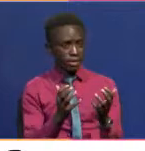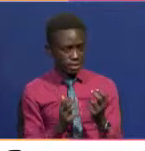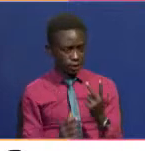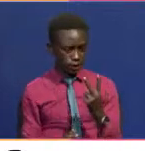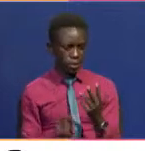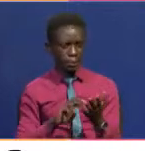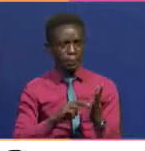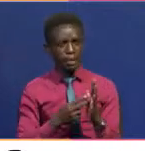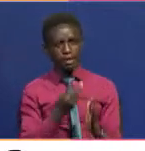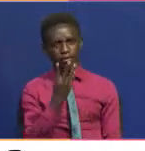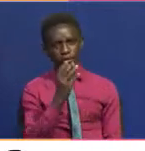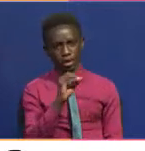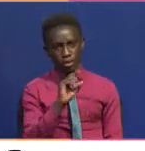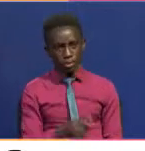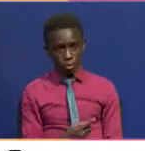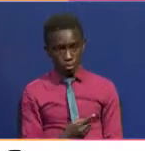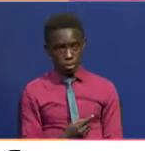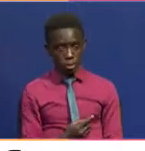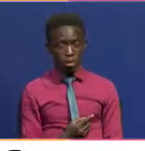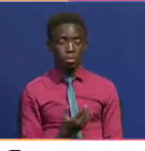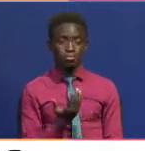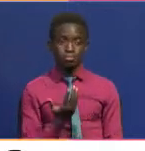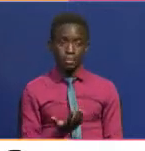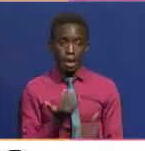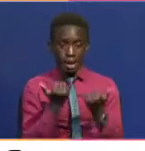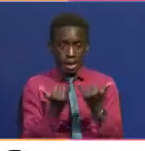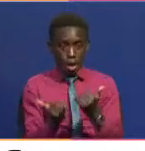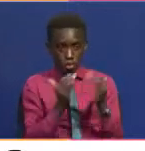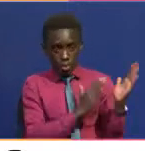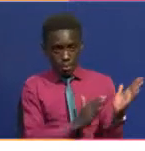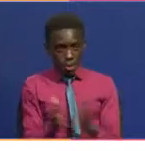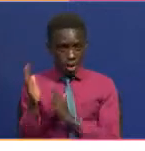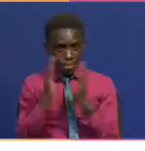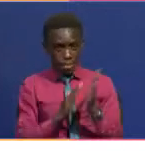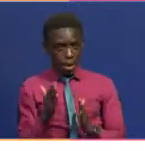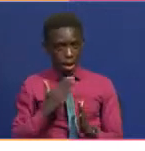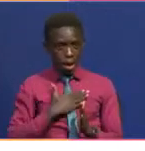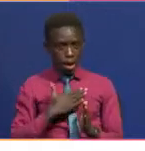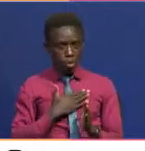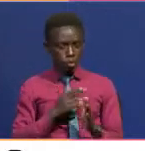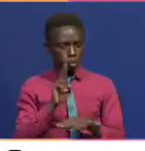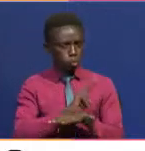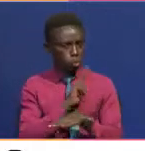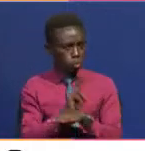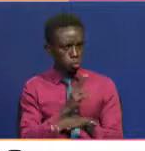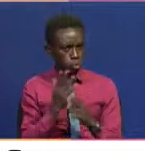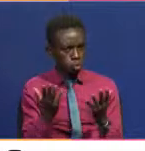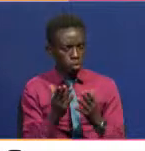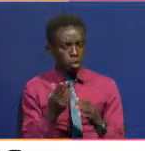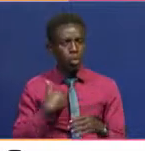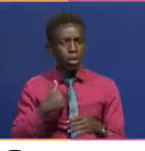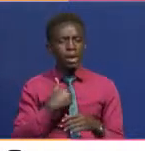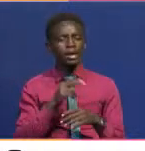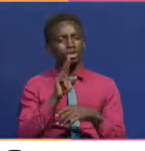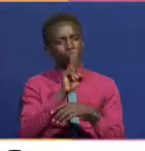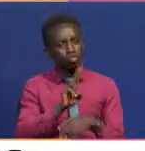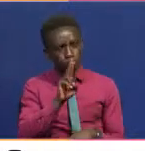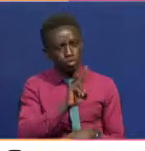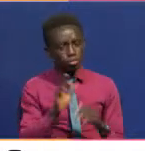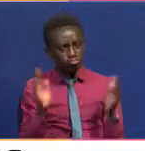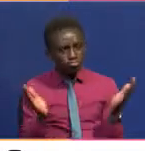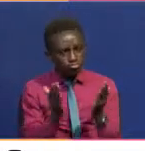around 40,000 Kenya shillings. So the strategy we are using right now is to encourage people in the